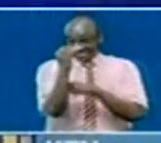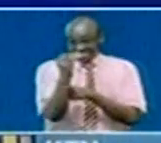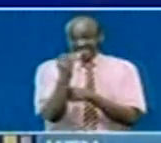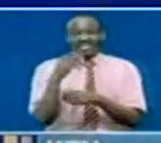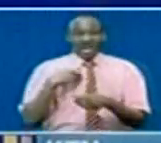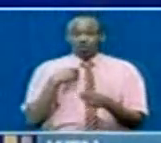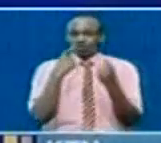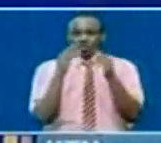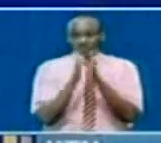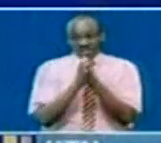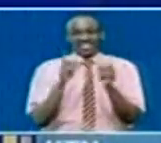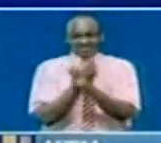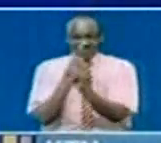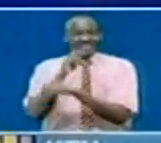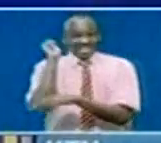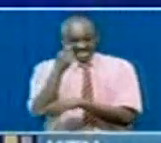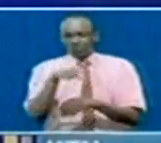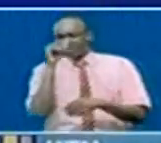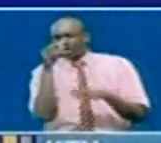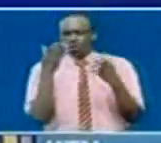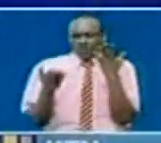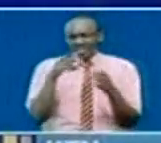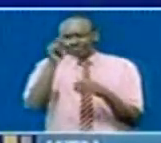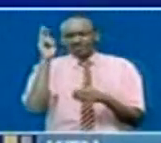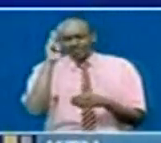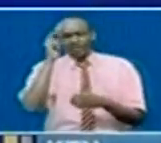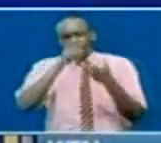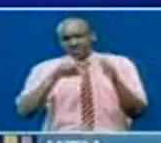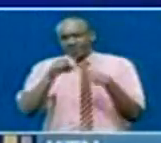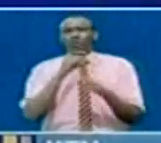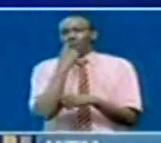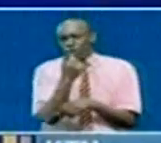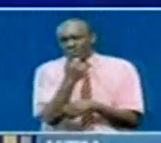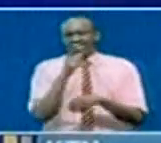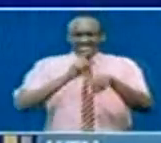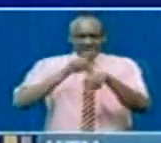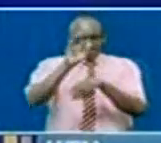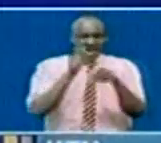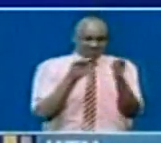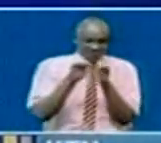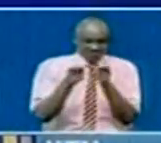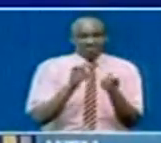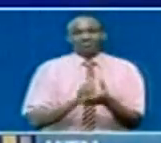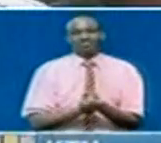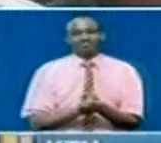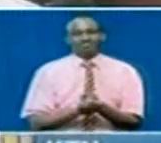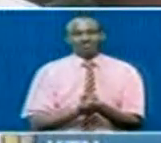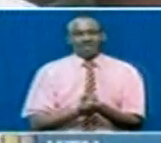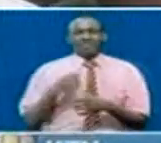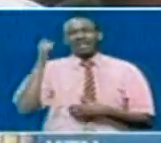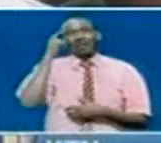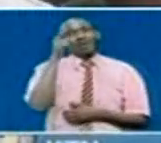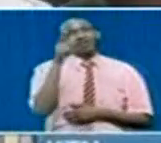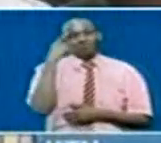came, we also spoke to a cross-section of Kenyans to find out what they remember about President Moi's tenure. Take a look. I remember him